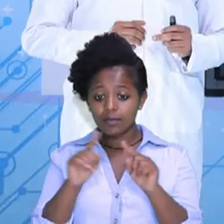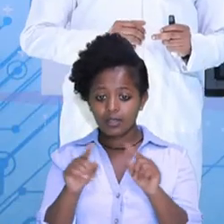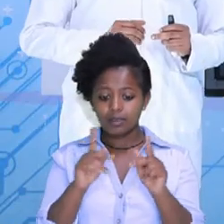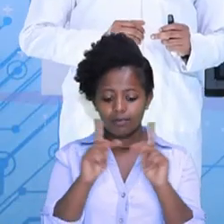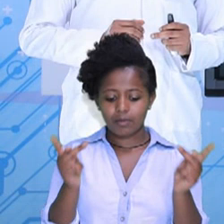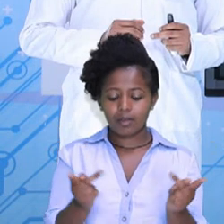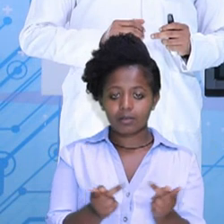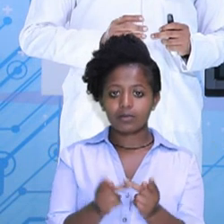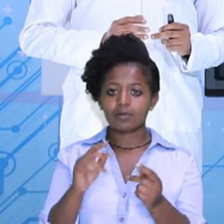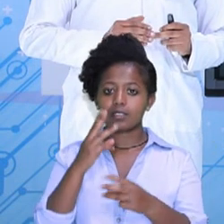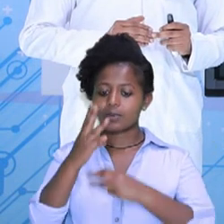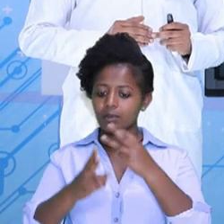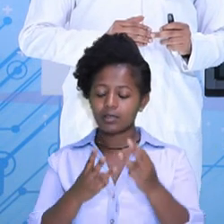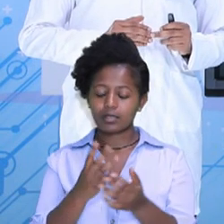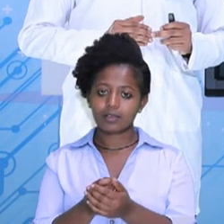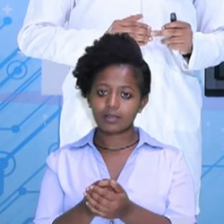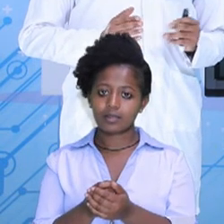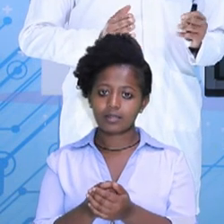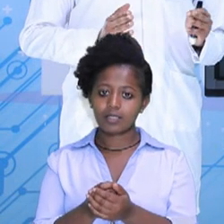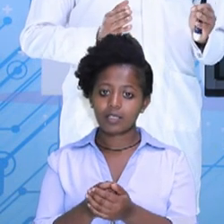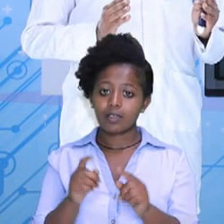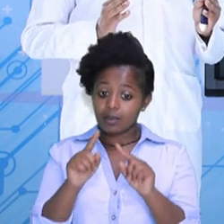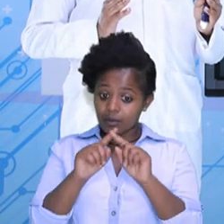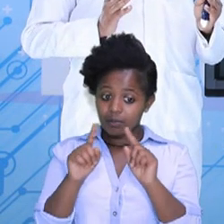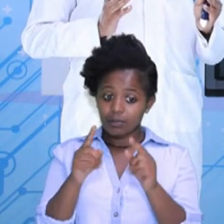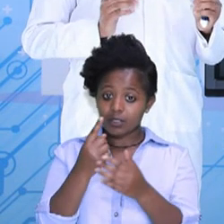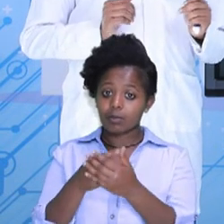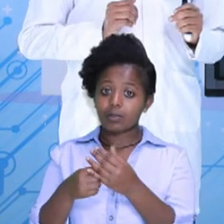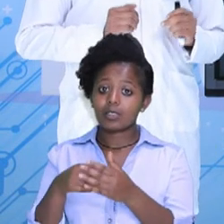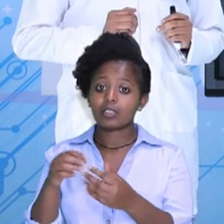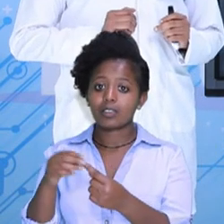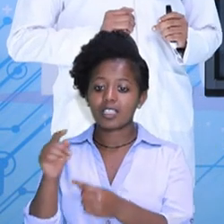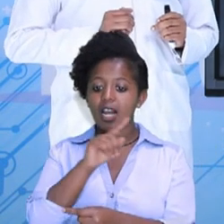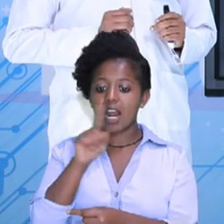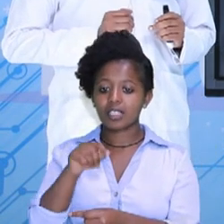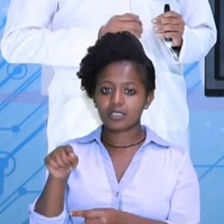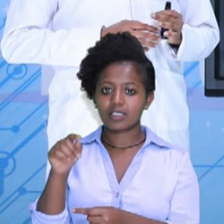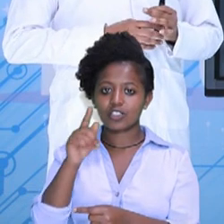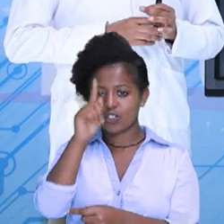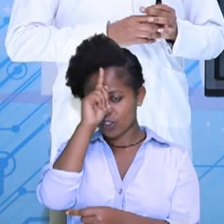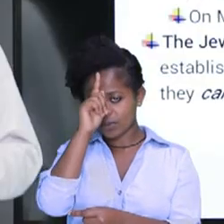world, especially by Nazi Germany.